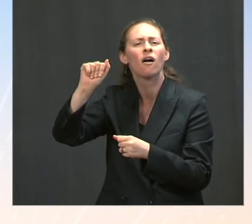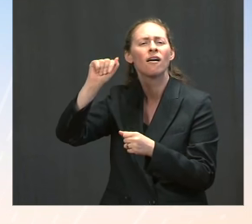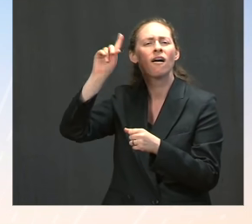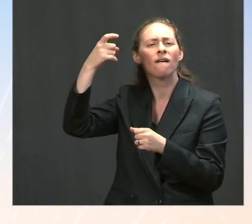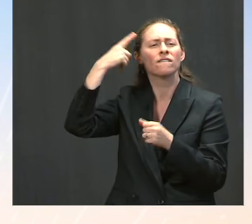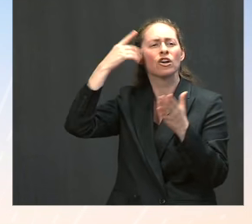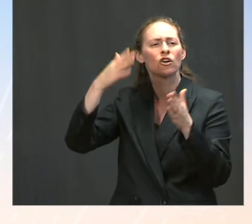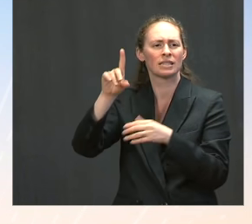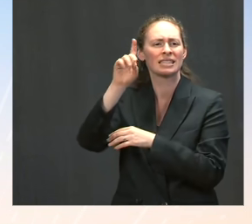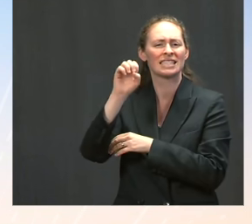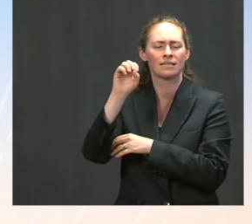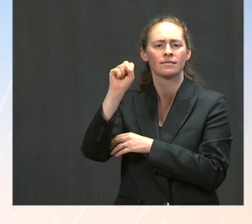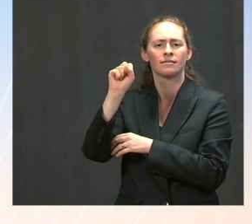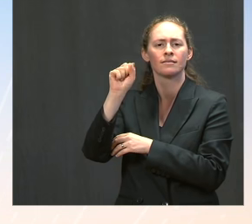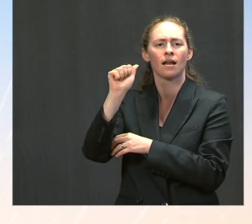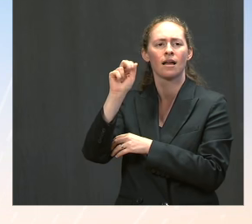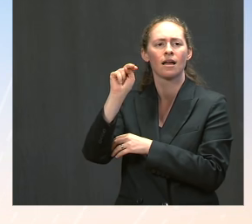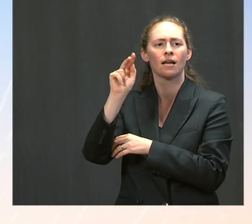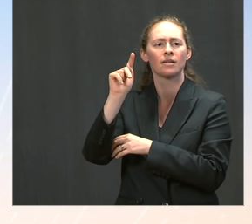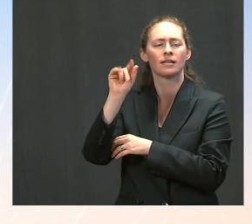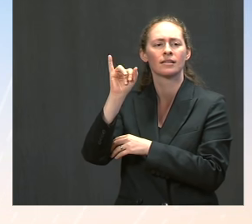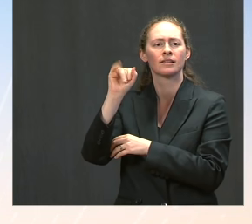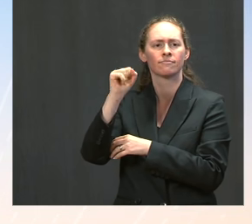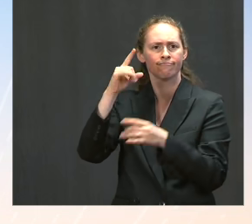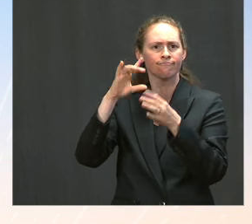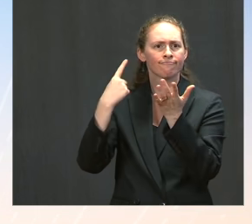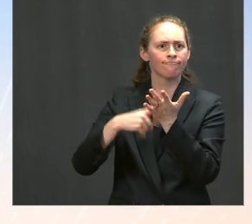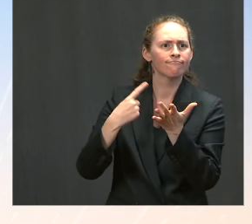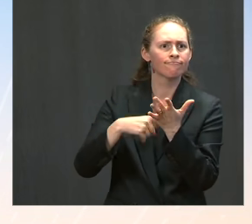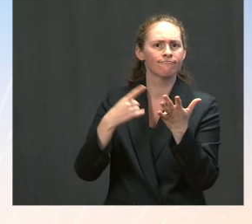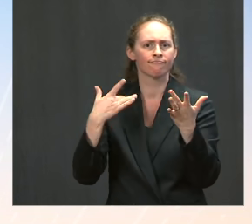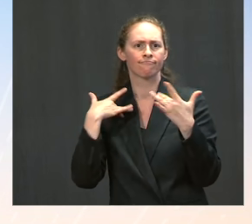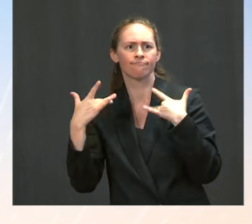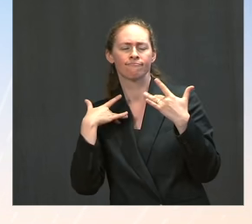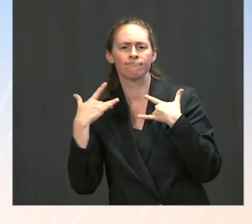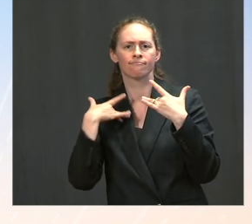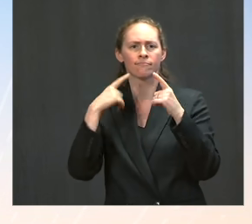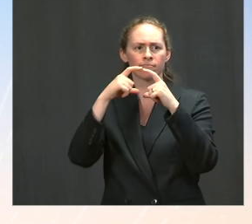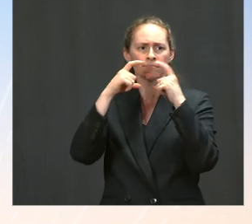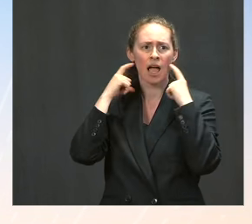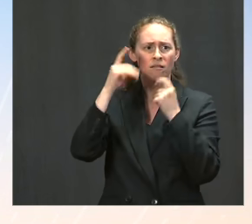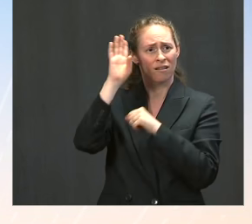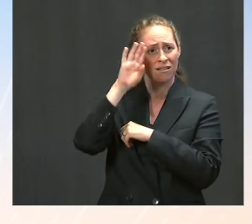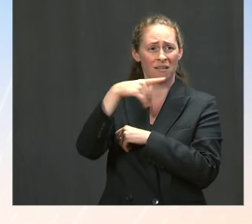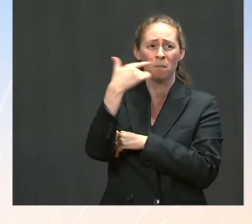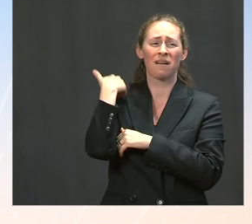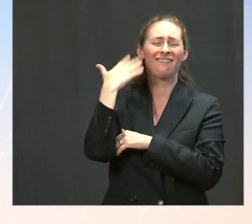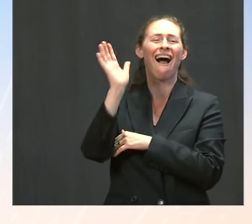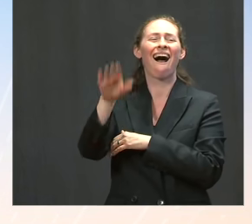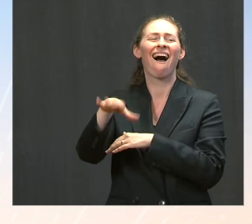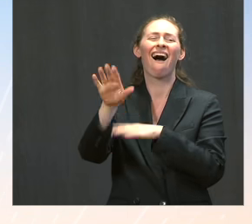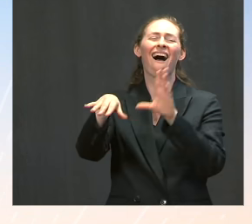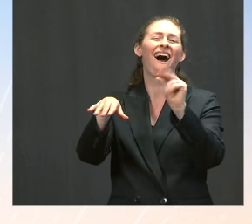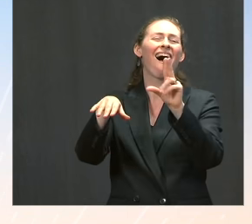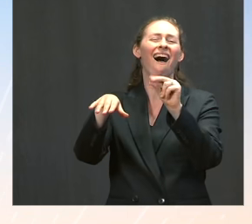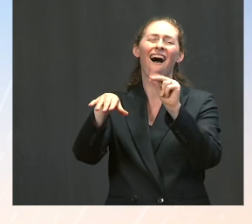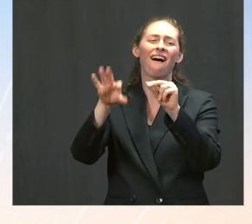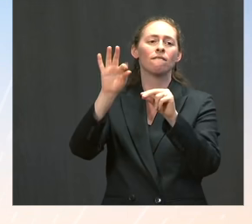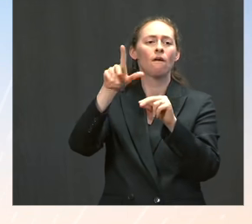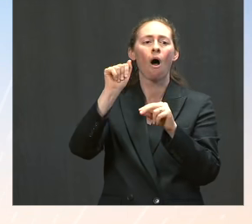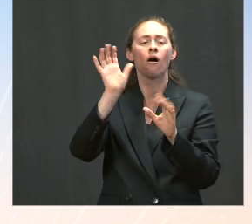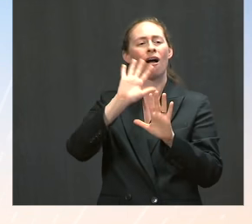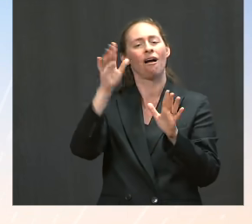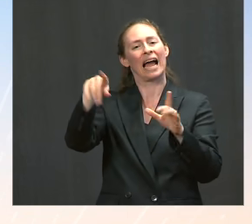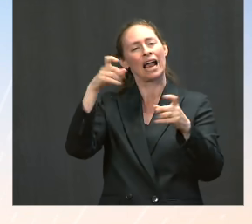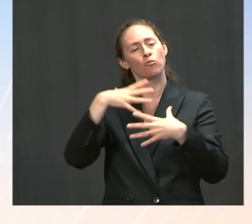kids earlier this morning, and he said, we're not doing that in Florida. We need our kids to breathe. We need our kids to be able to be kids.